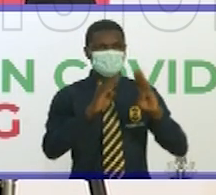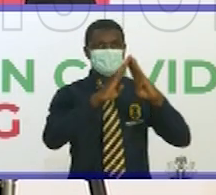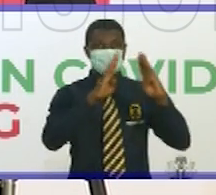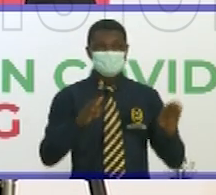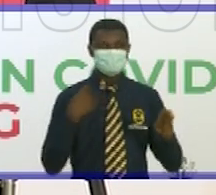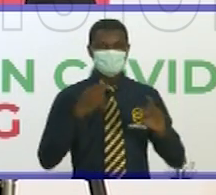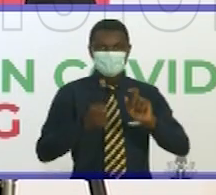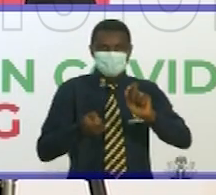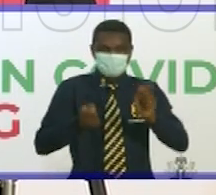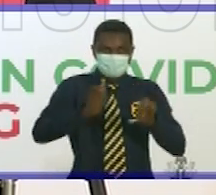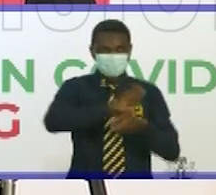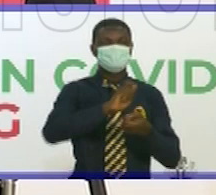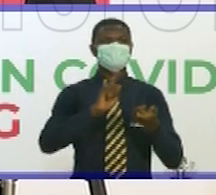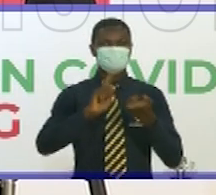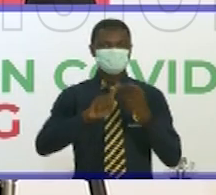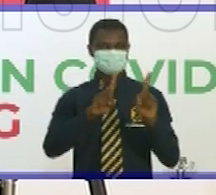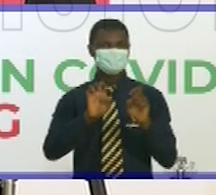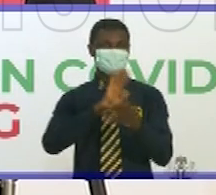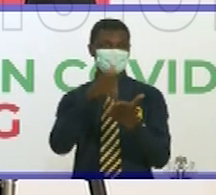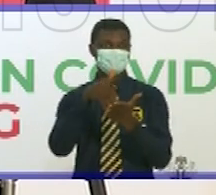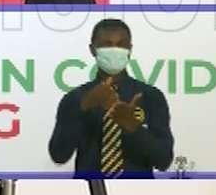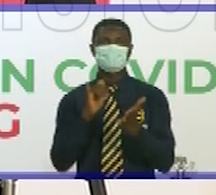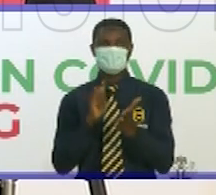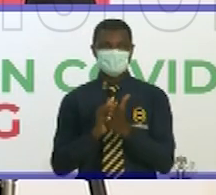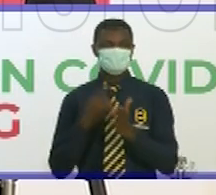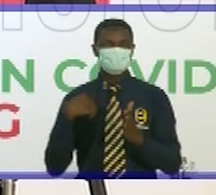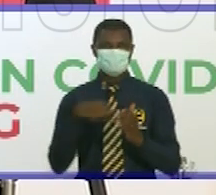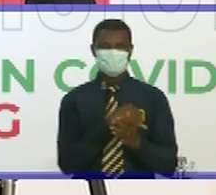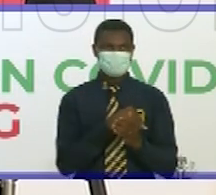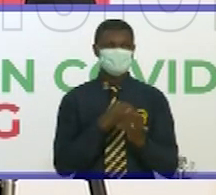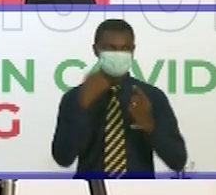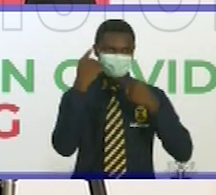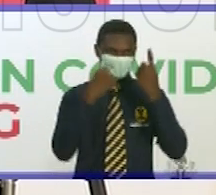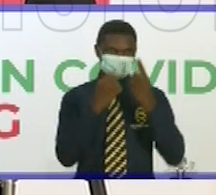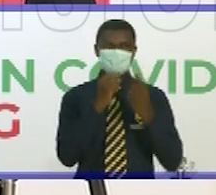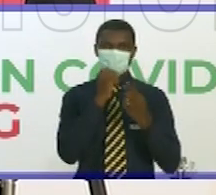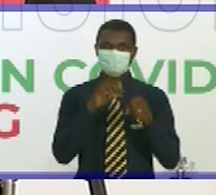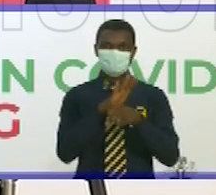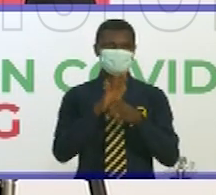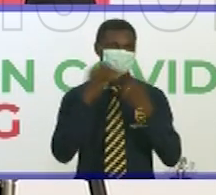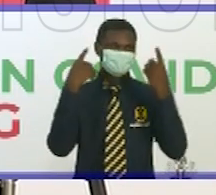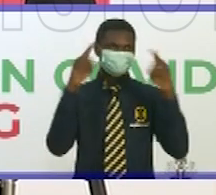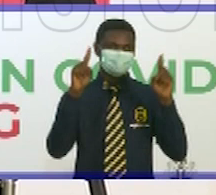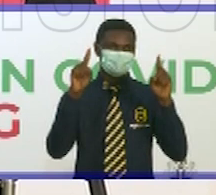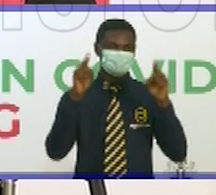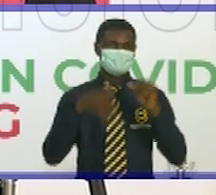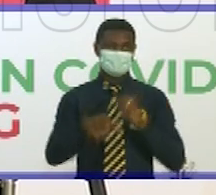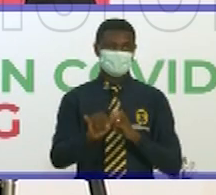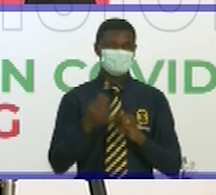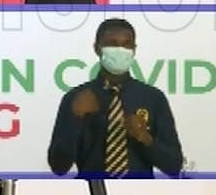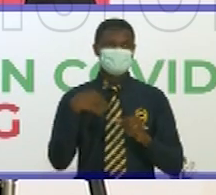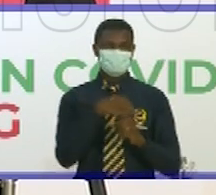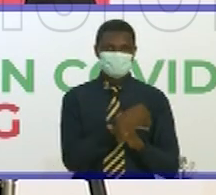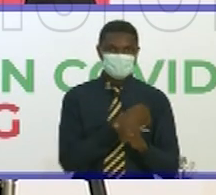these 11 local government areas. That funding has not been secured yet. We have applied for the funding through the UN